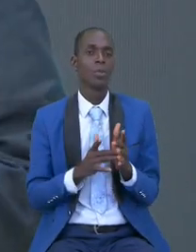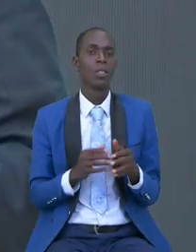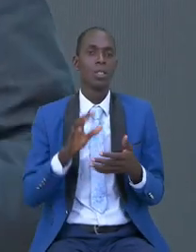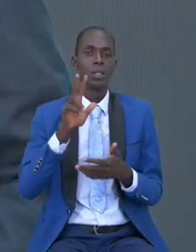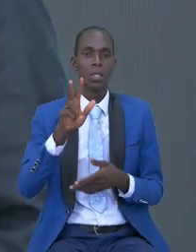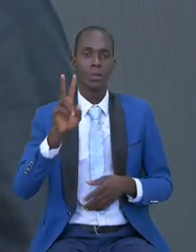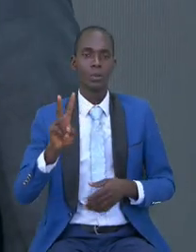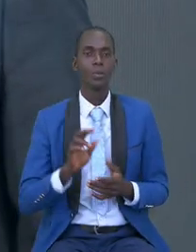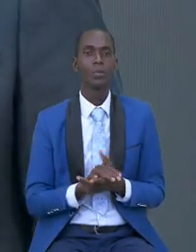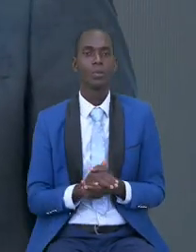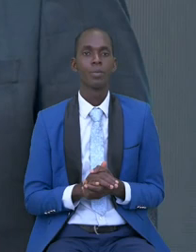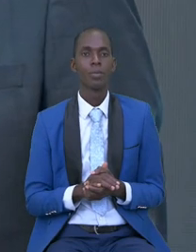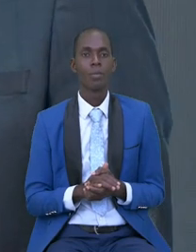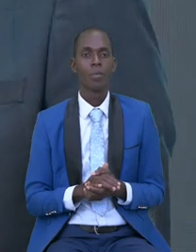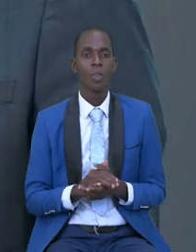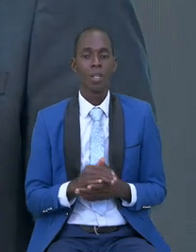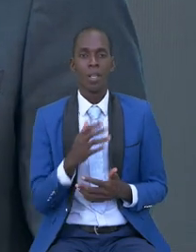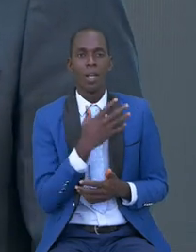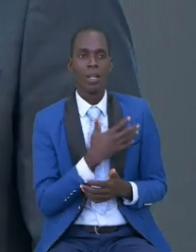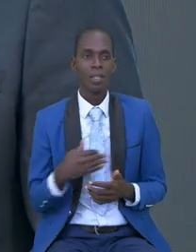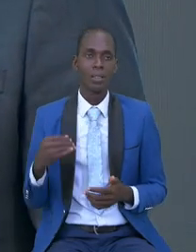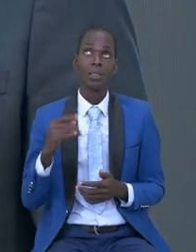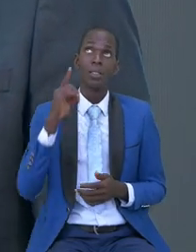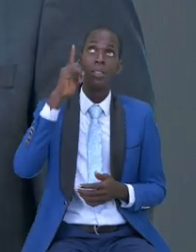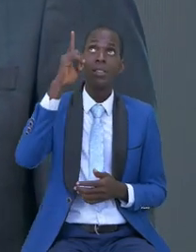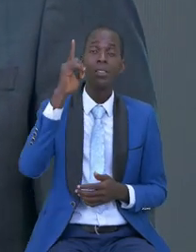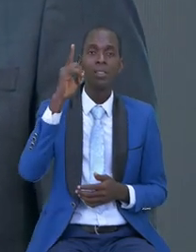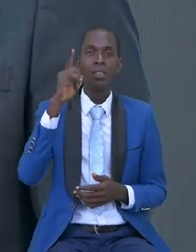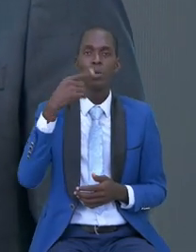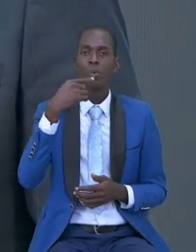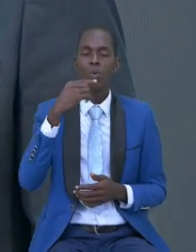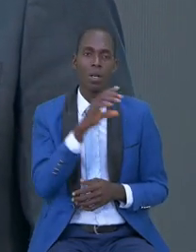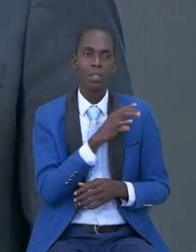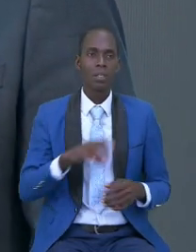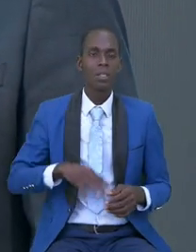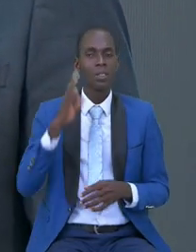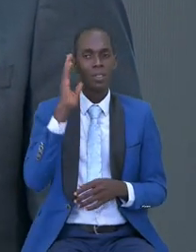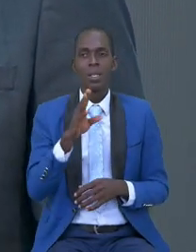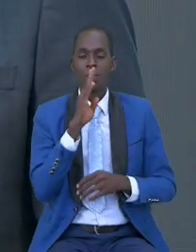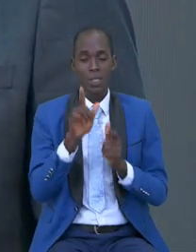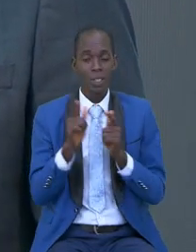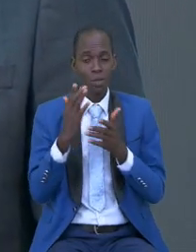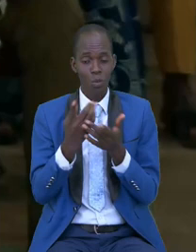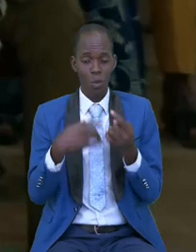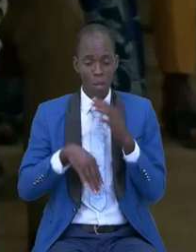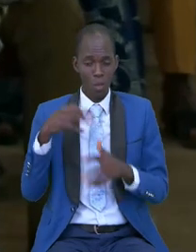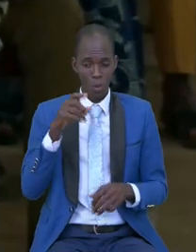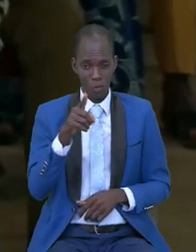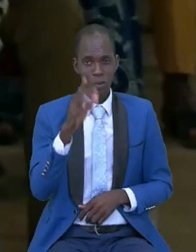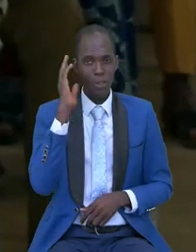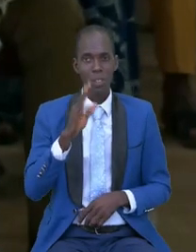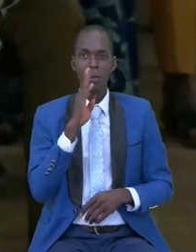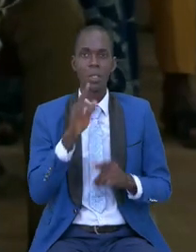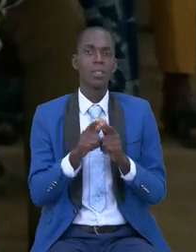it tells us he shall be great. Something coming out of you will be great. And shall